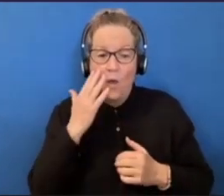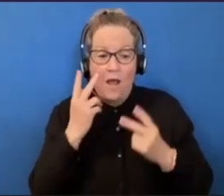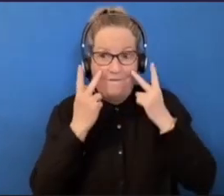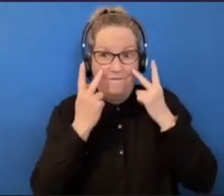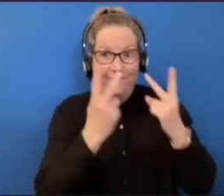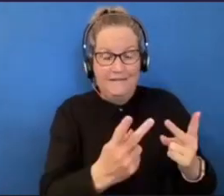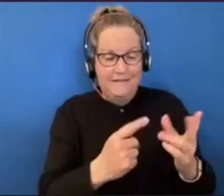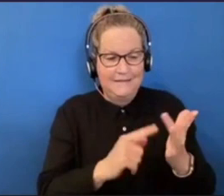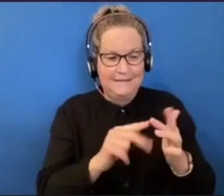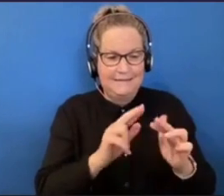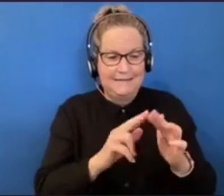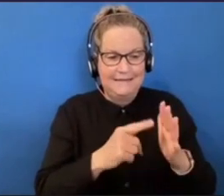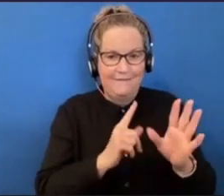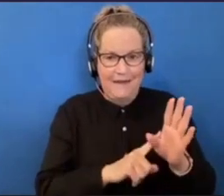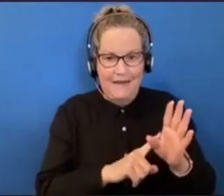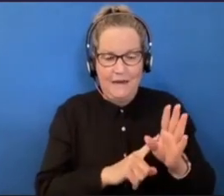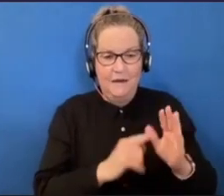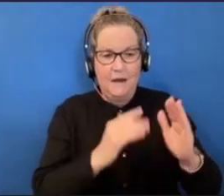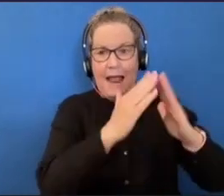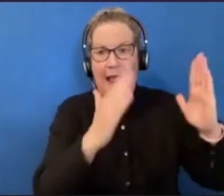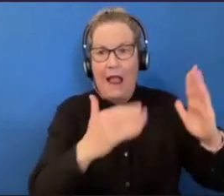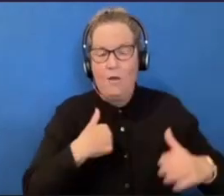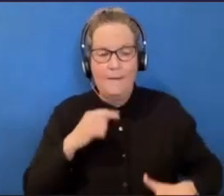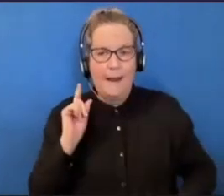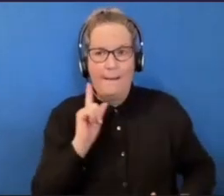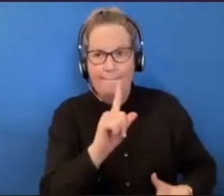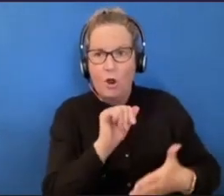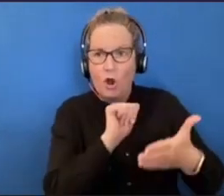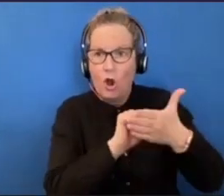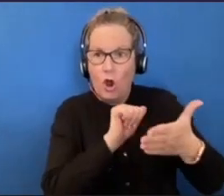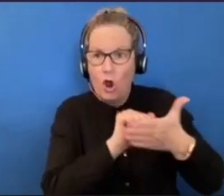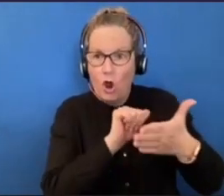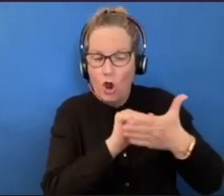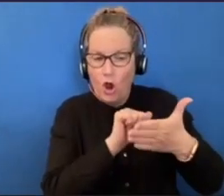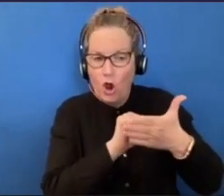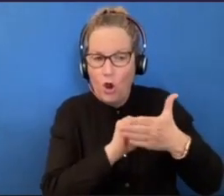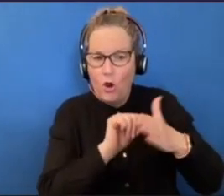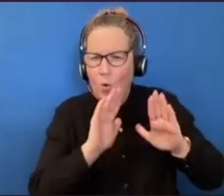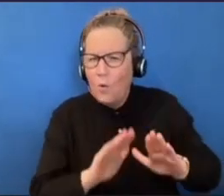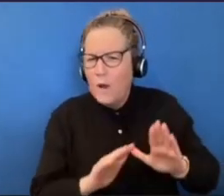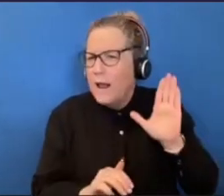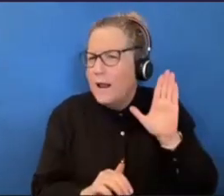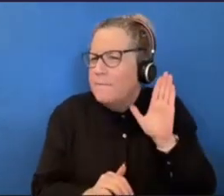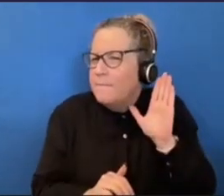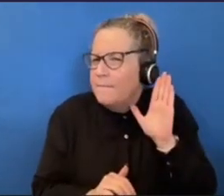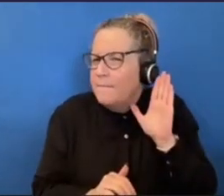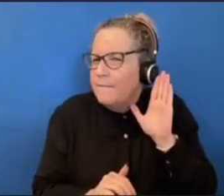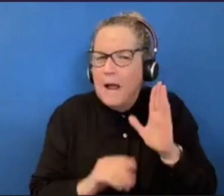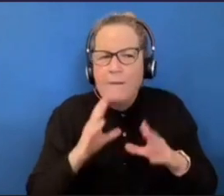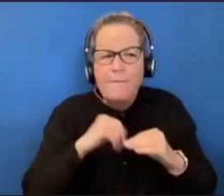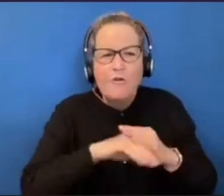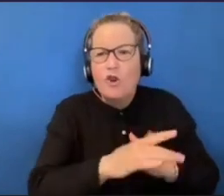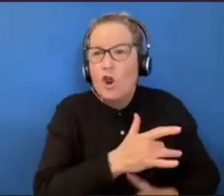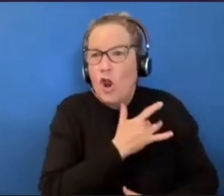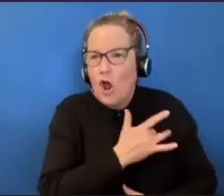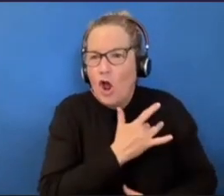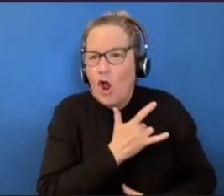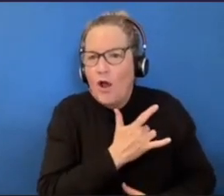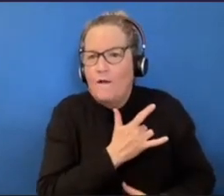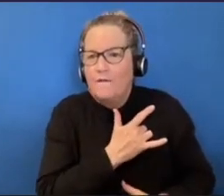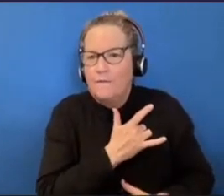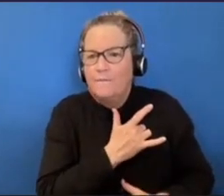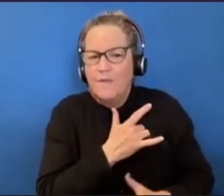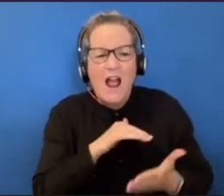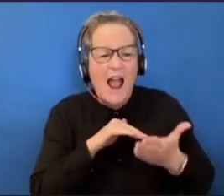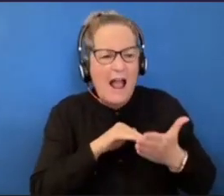I come up to her front door and I knock and I wait and I listen. And having been involved in her life and helping her to make home